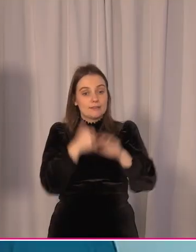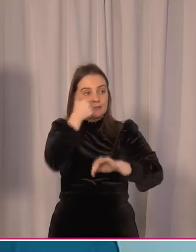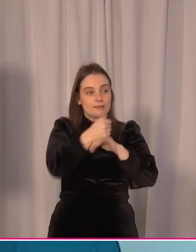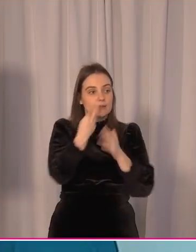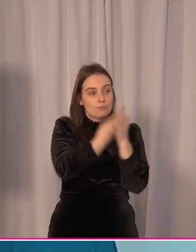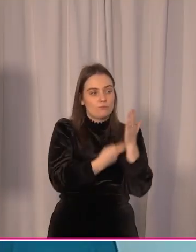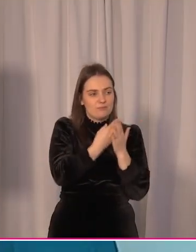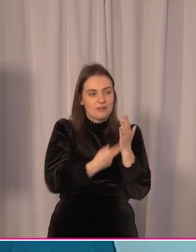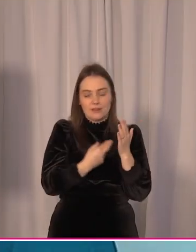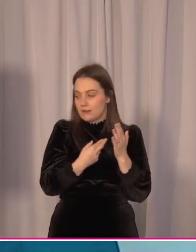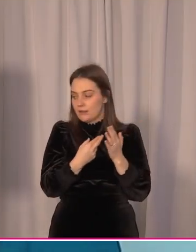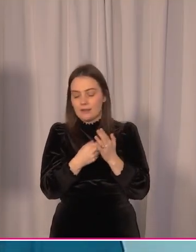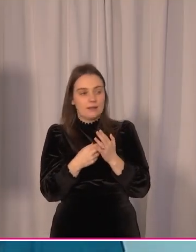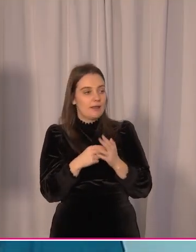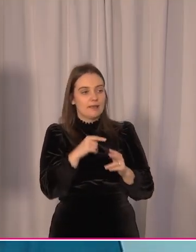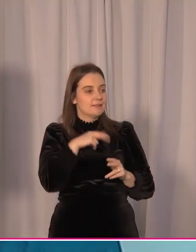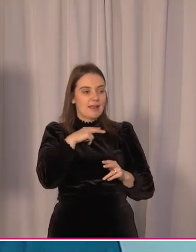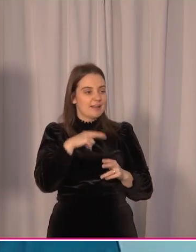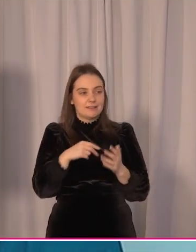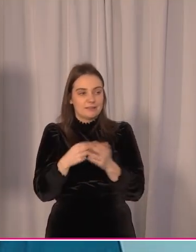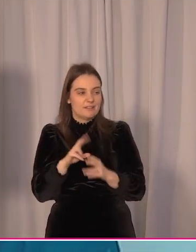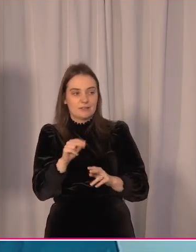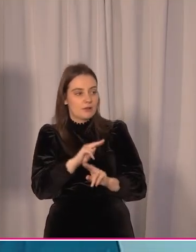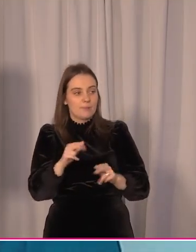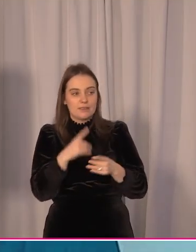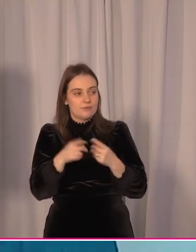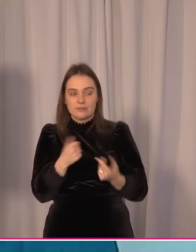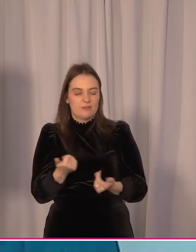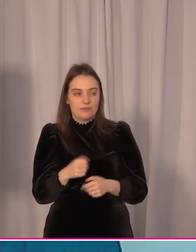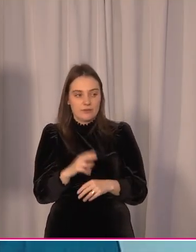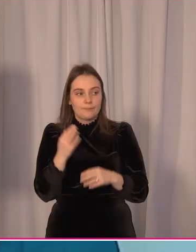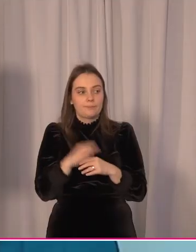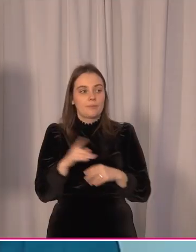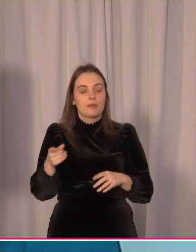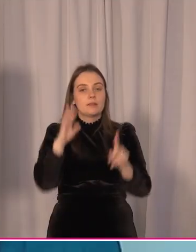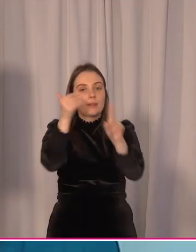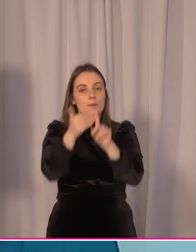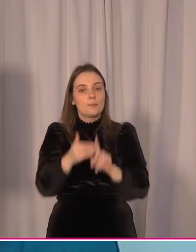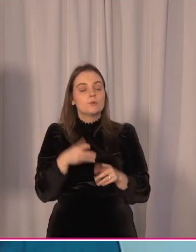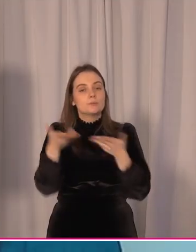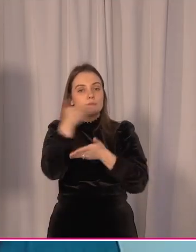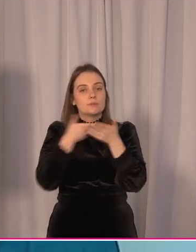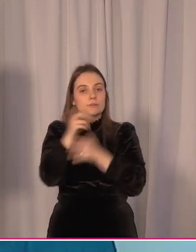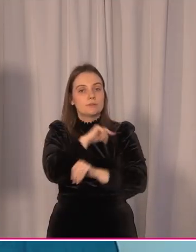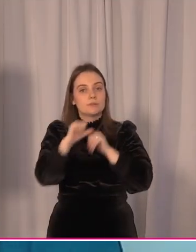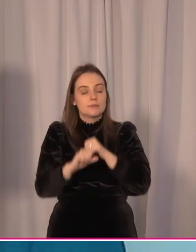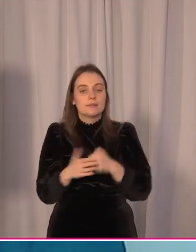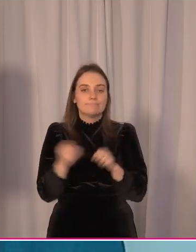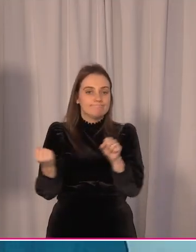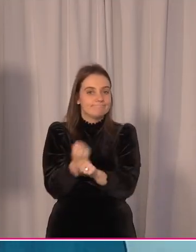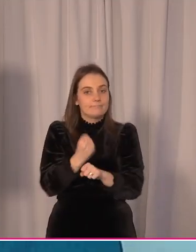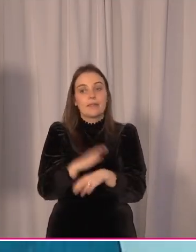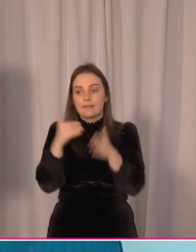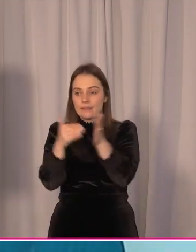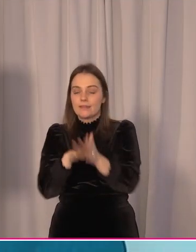sterilization in Europe. And that's my topic and what I'm going to approach today. Unfortunately, although I'm a mother,